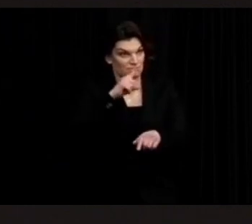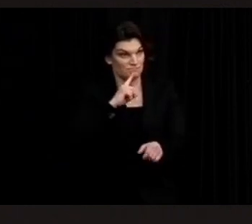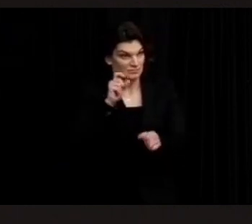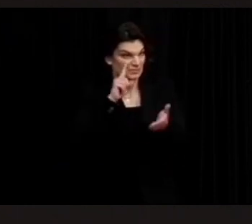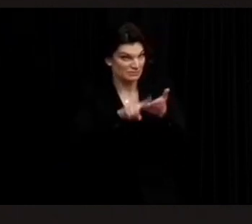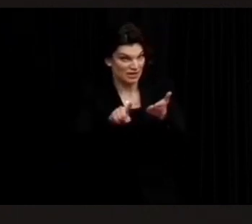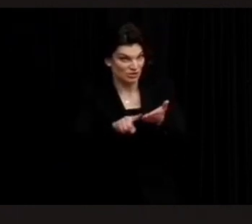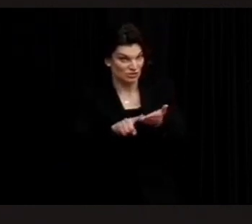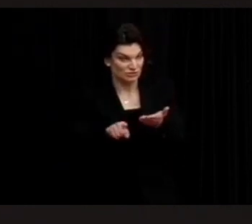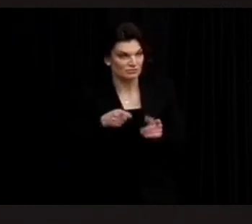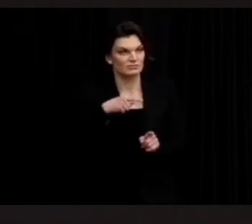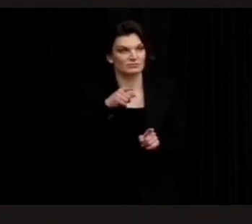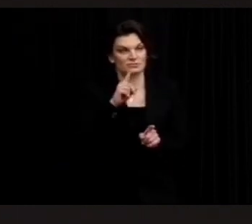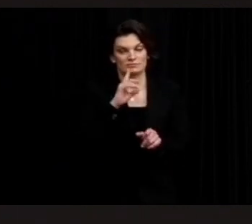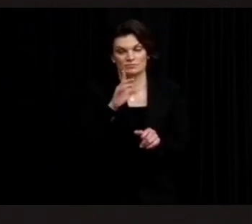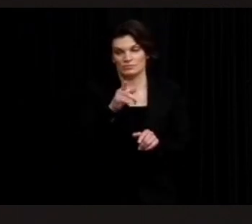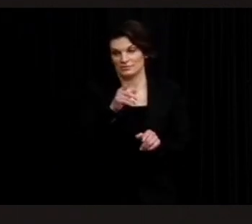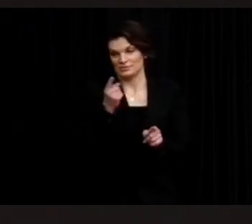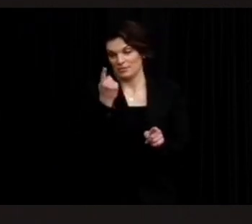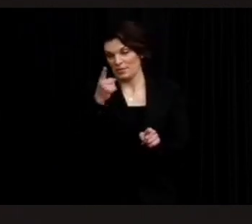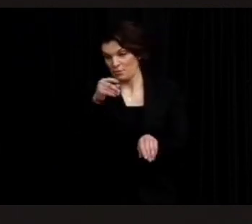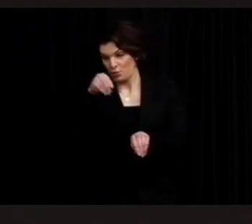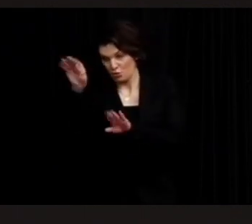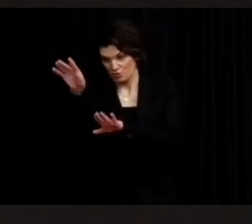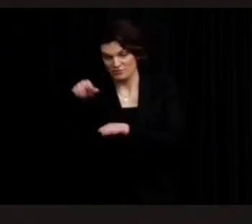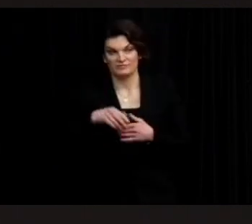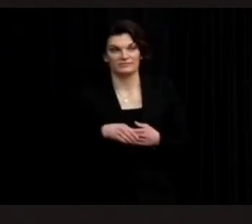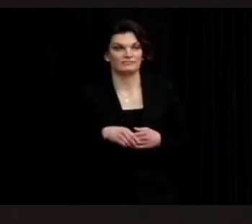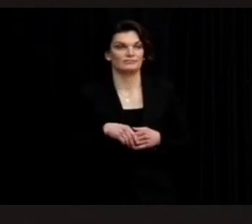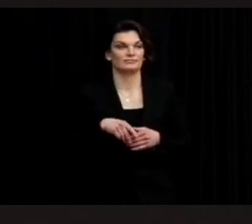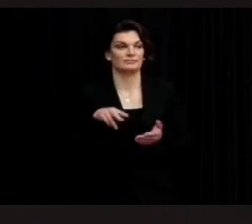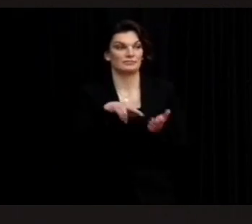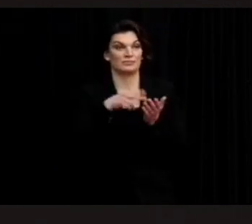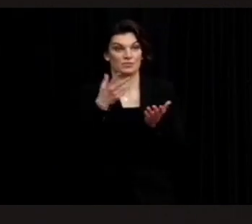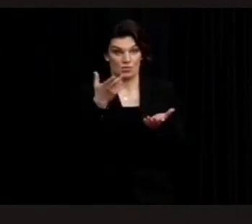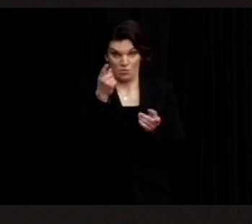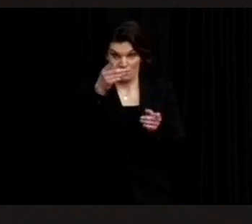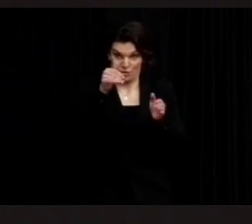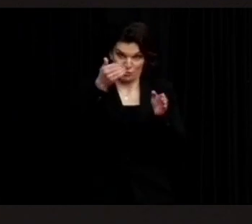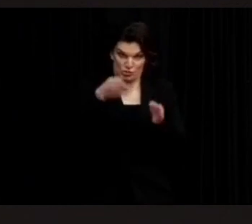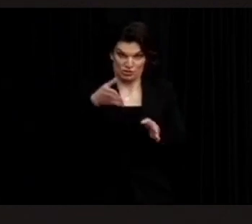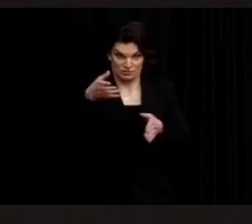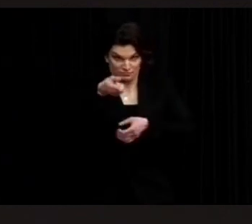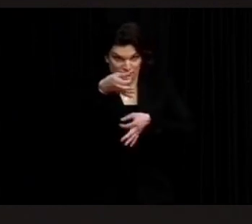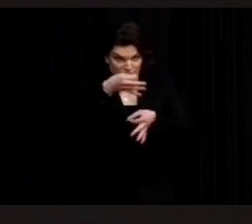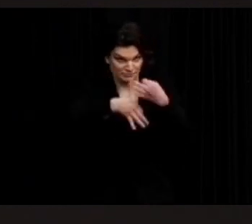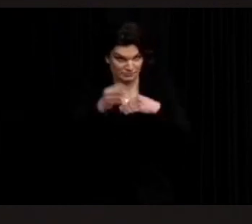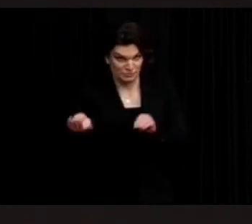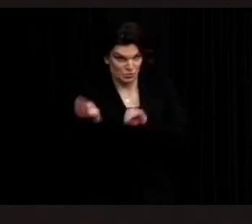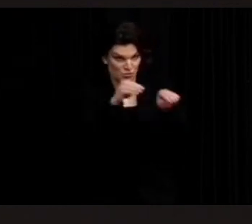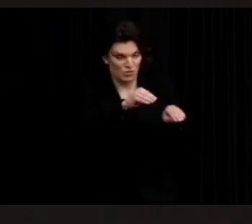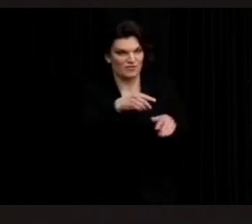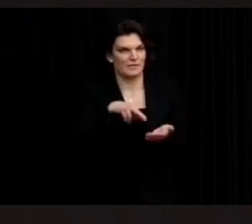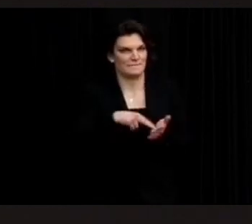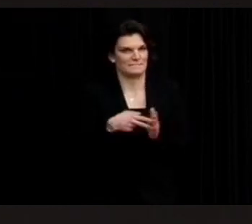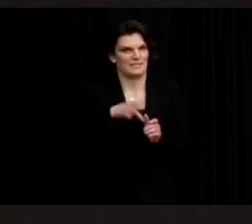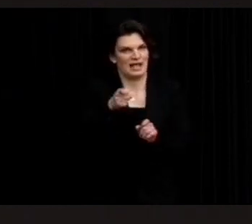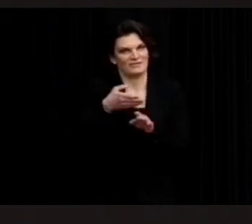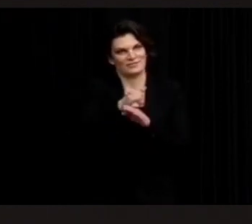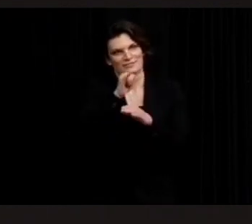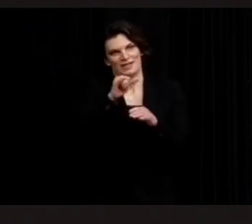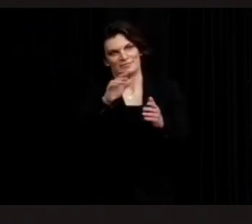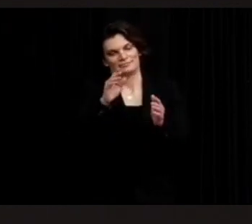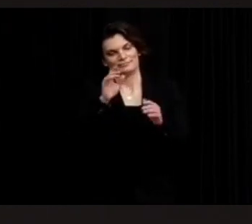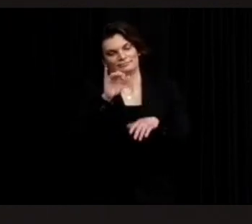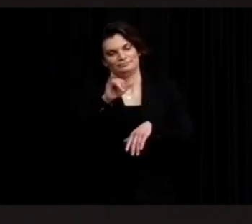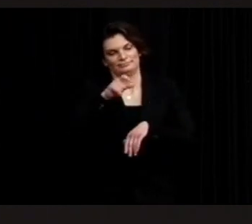when we receive that RAFTA back, which is the form stating that this participant can move into this unit, we have a timeline, a deadline for the